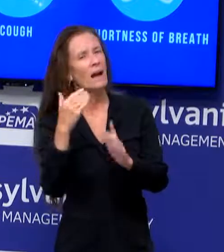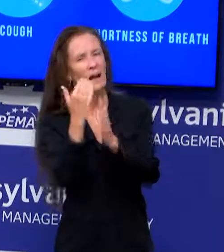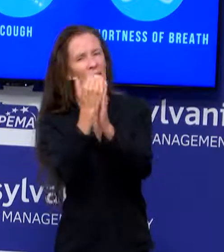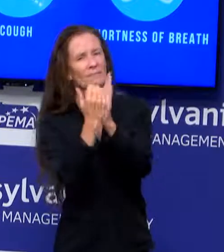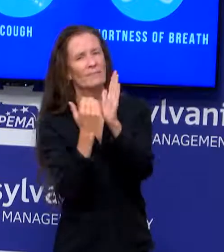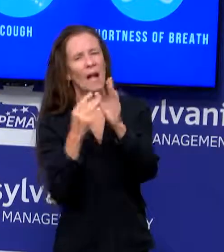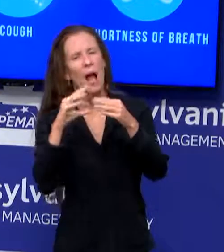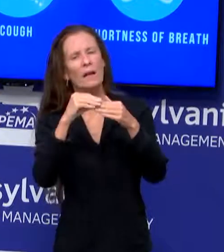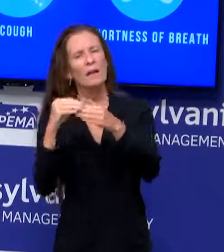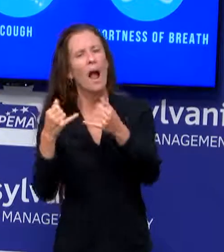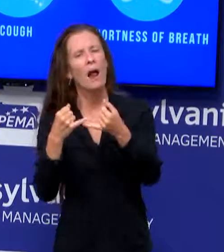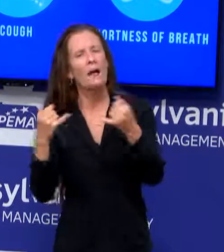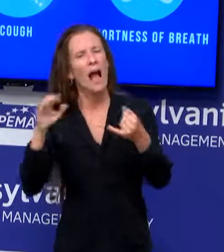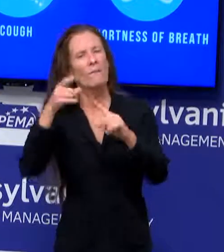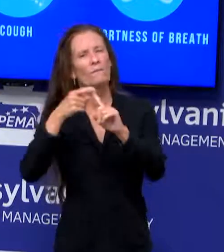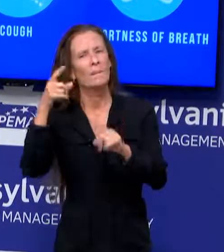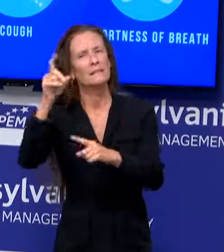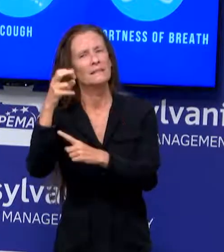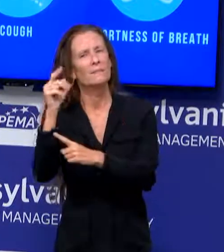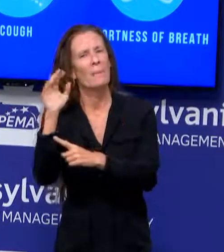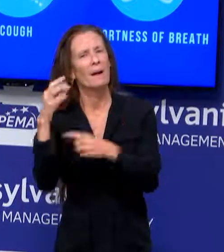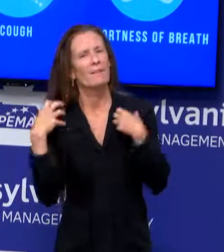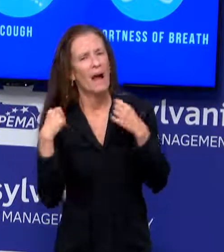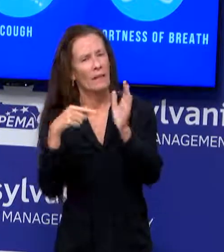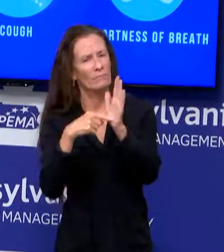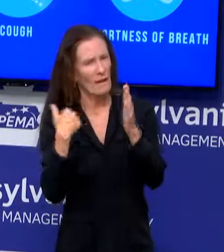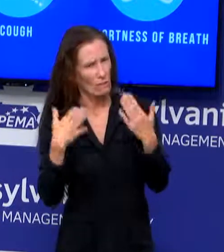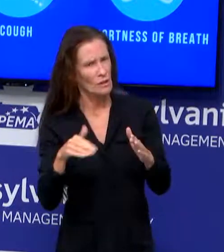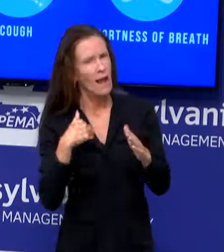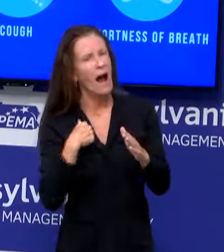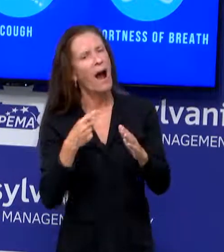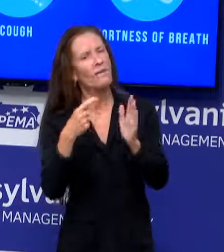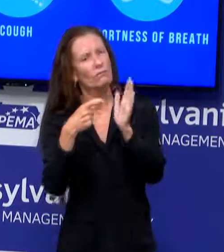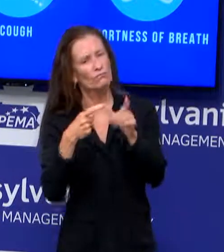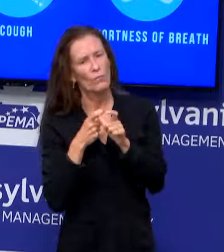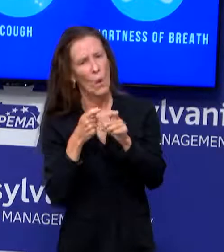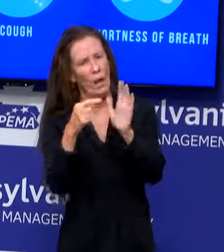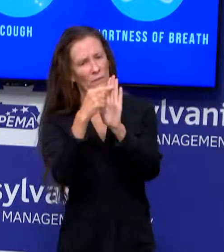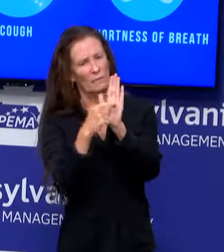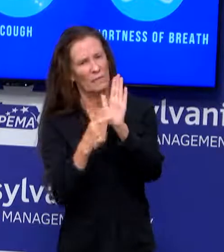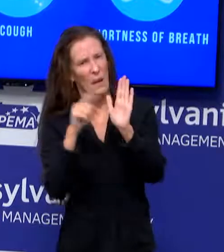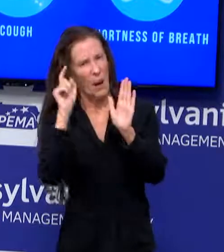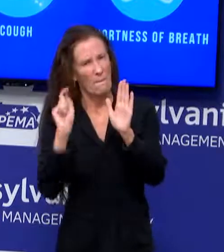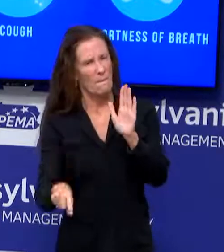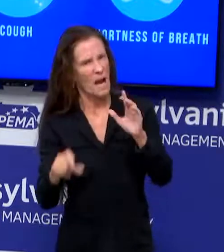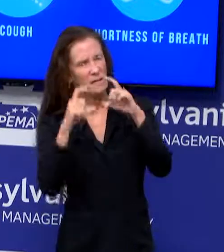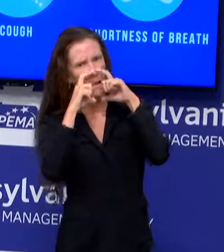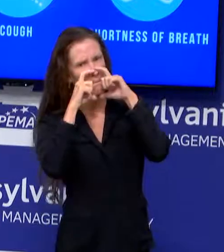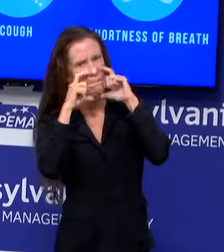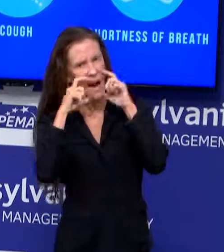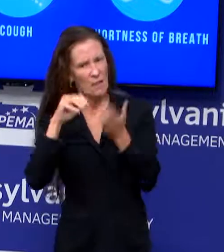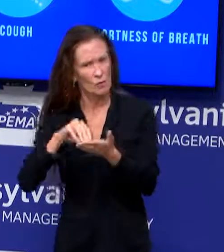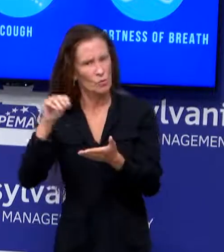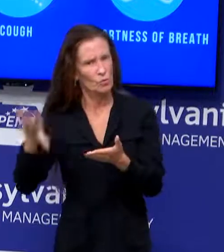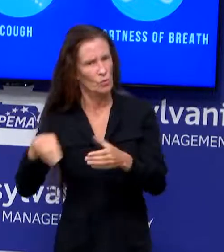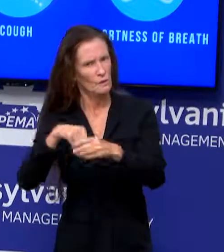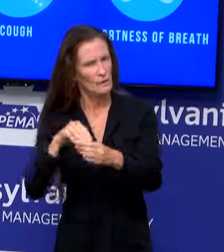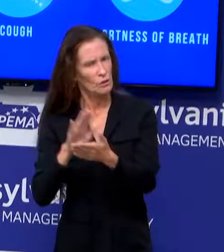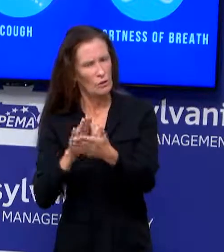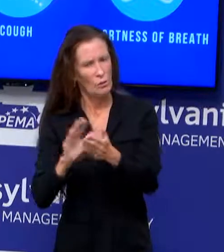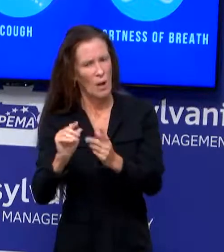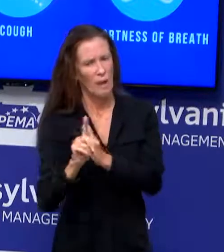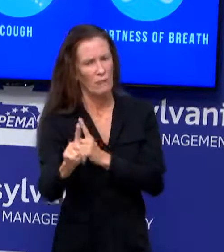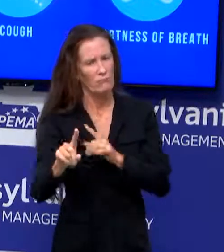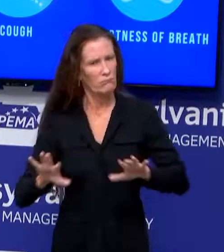to require or to order students to wear masks in addition to the social distancing. And I'm hearing from